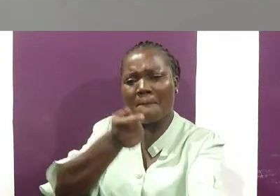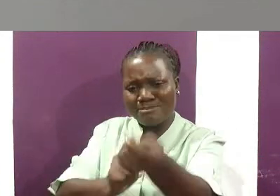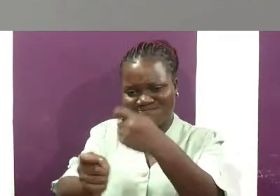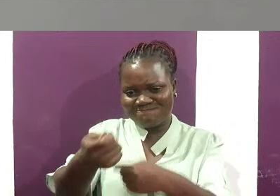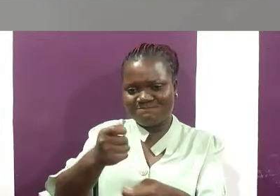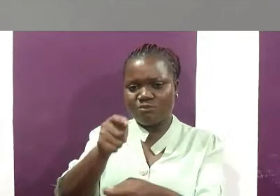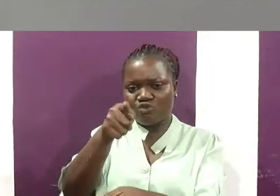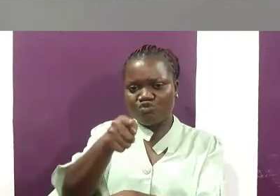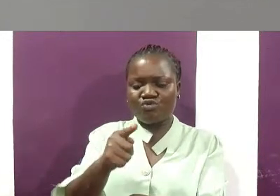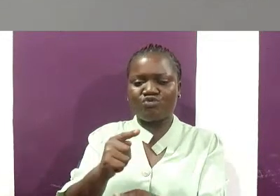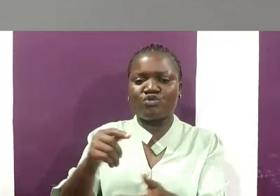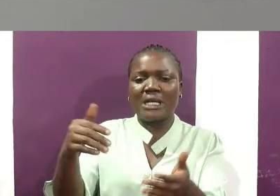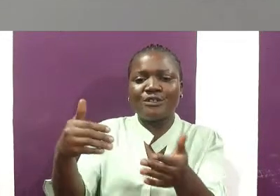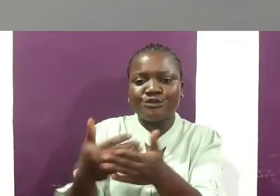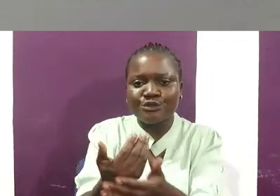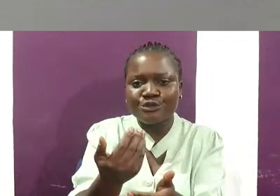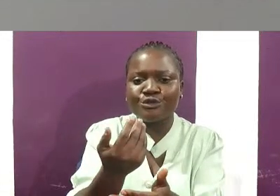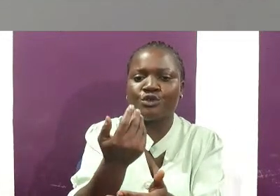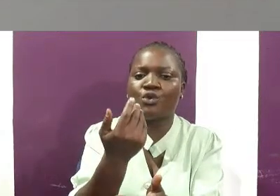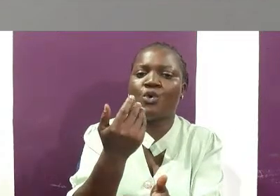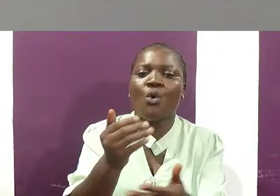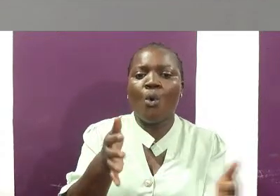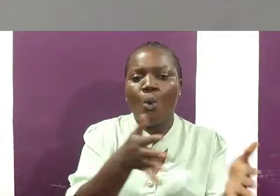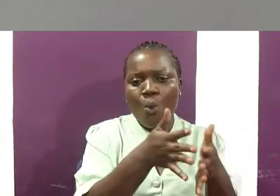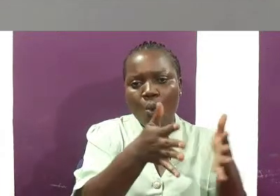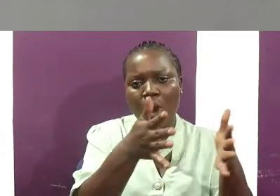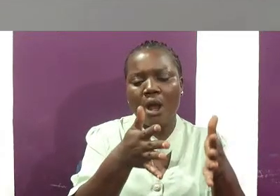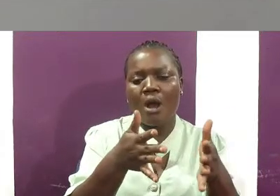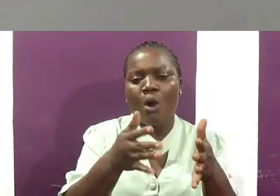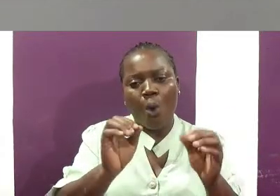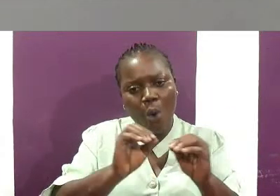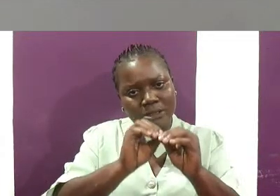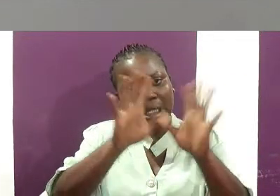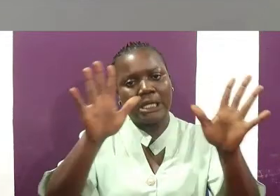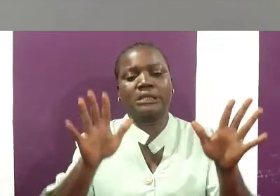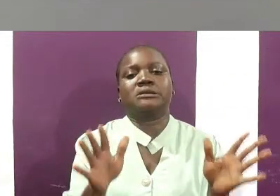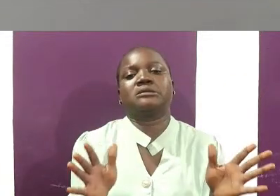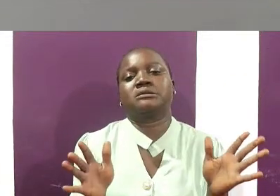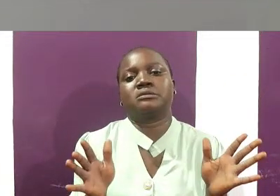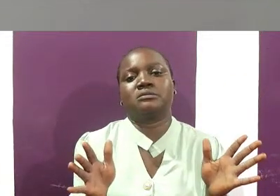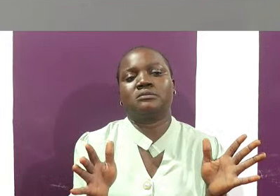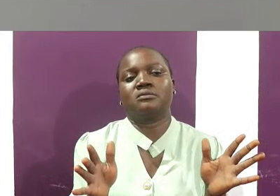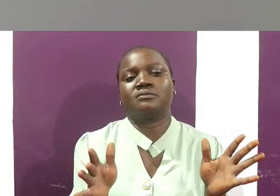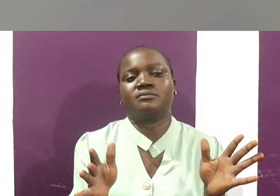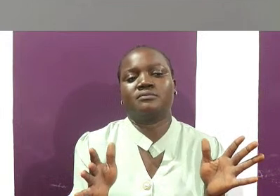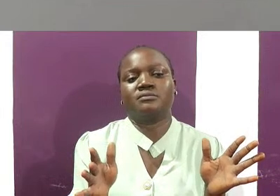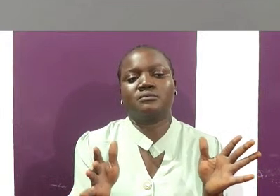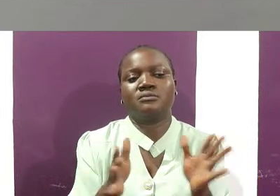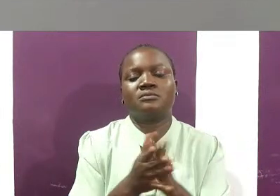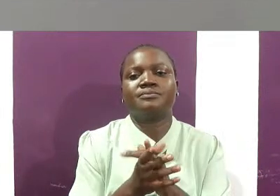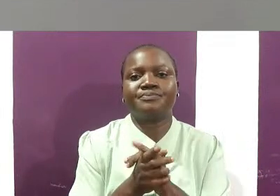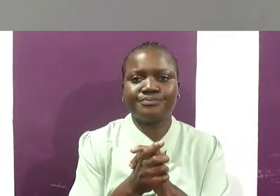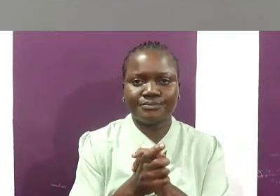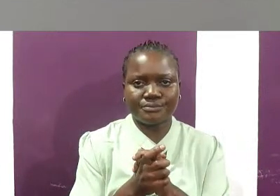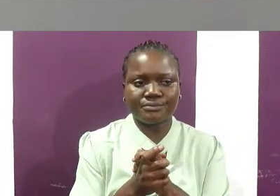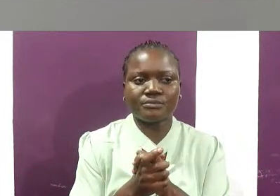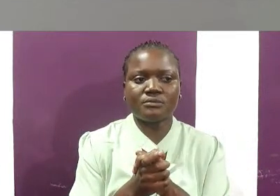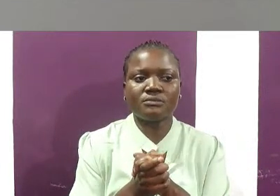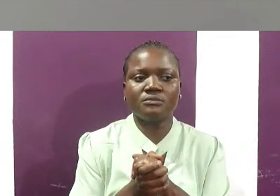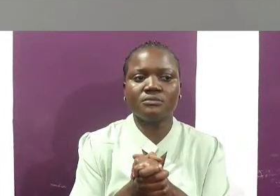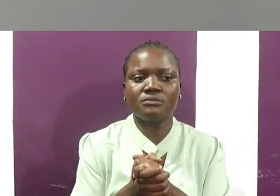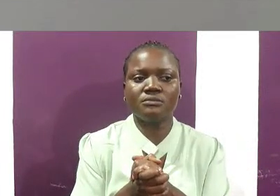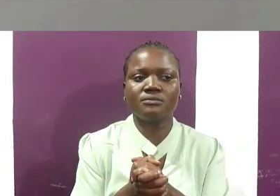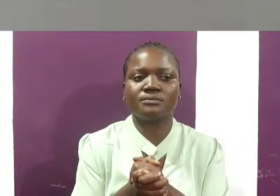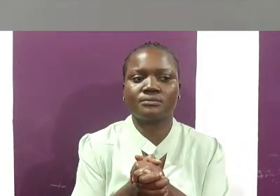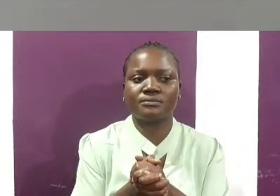crenum. In conclusion, what a wonderful blessing it is that despite a world of religious confusion, Jesus provided a singular